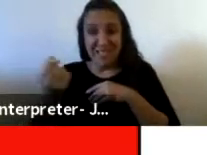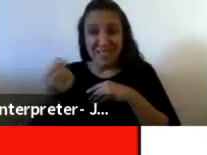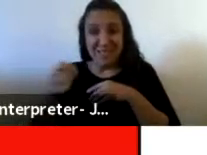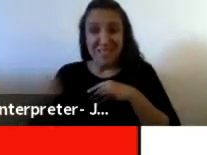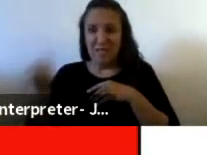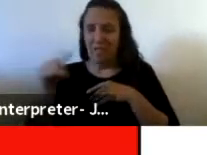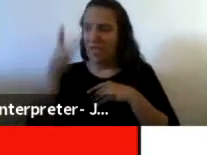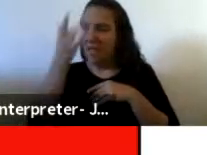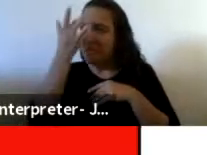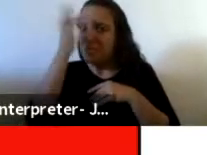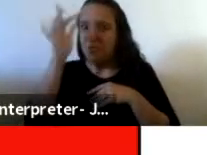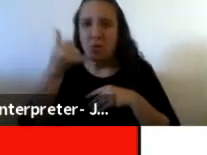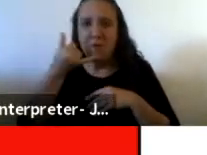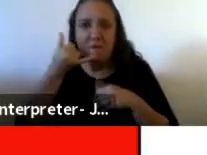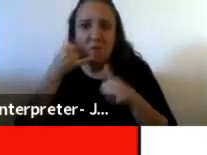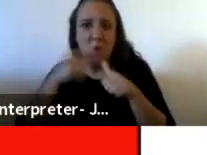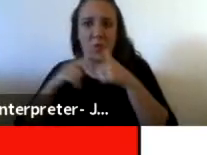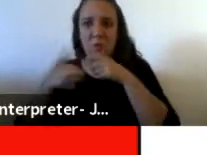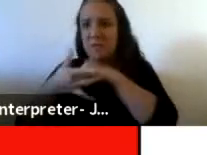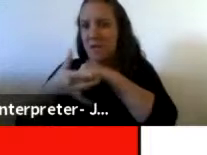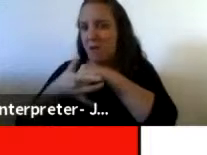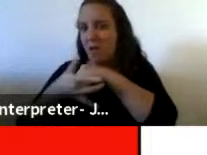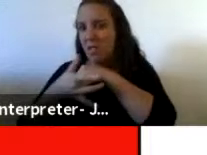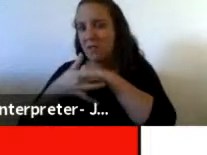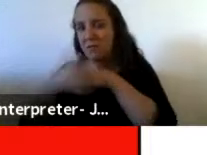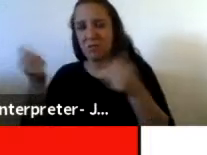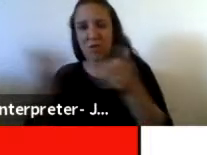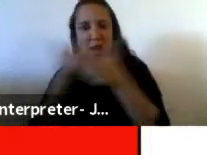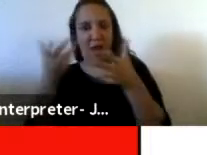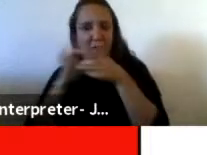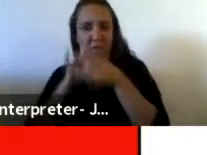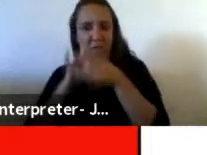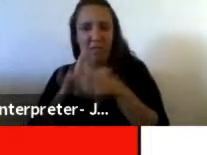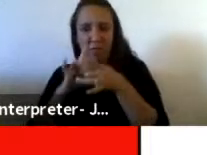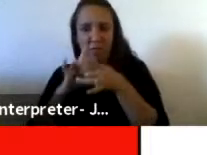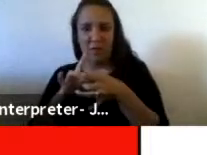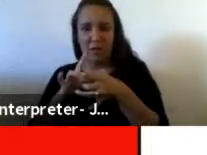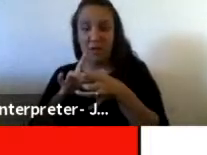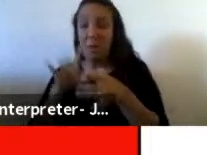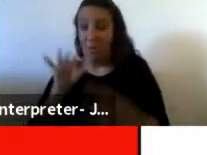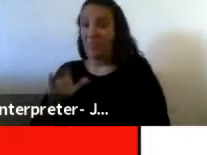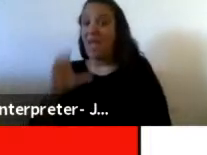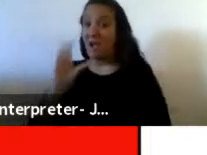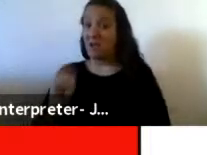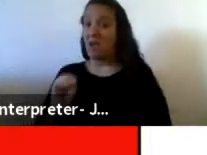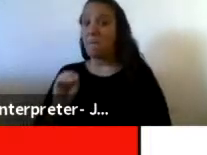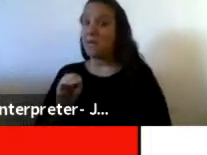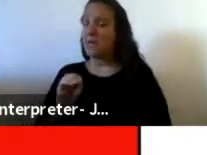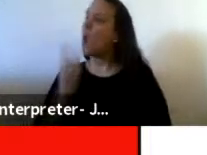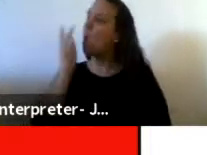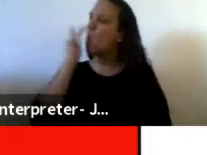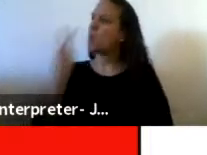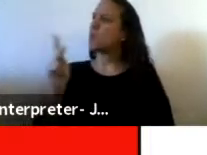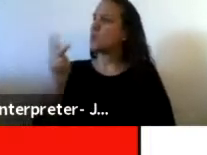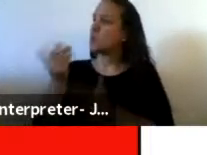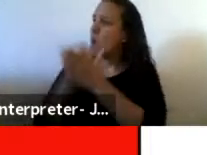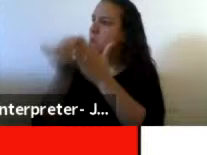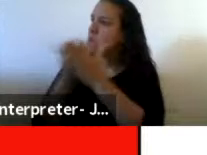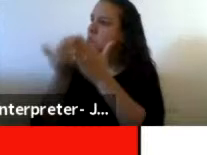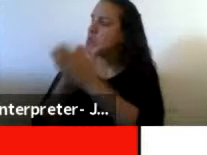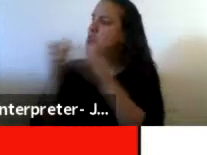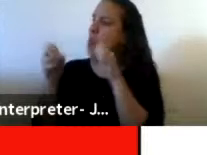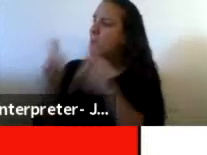got smartphones, technology, everything that's got to do with technology. But that is a company that actually saw an opportunity and they created